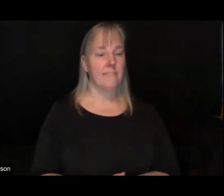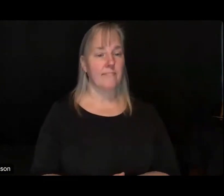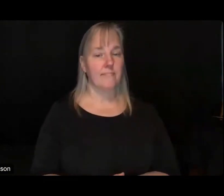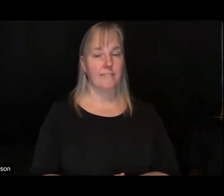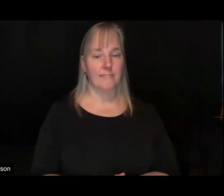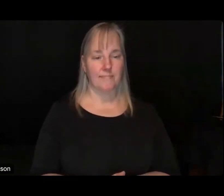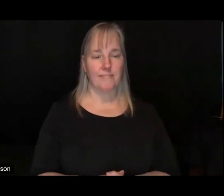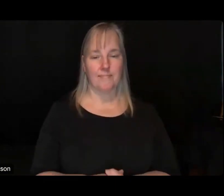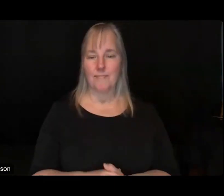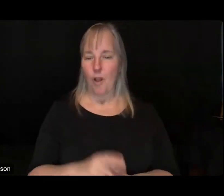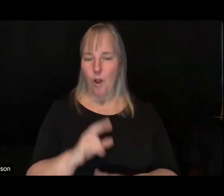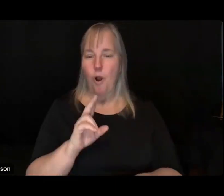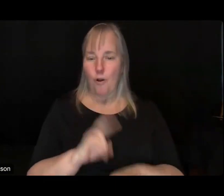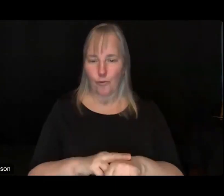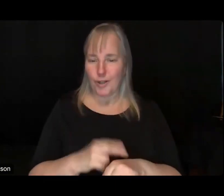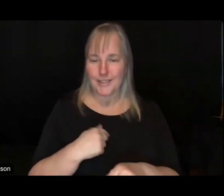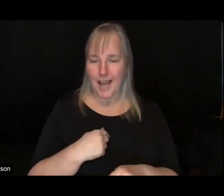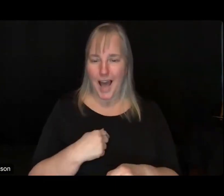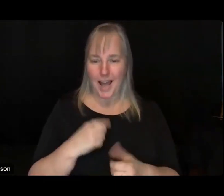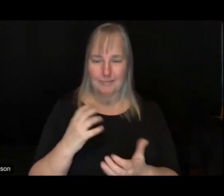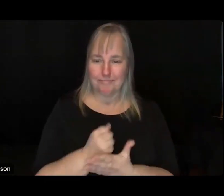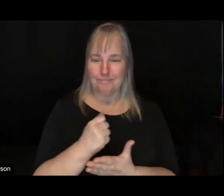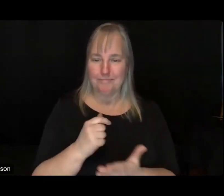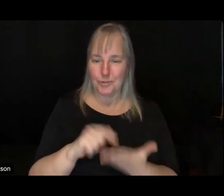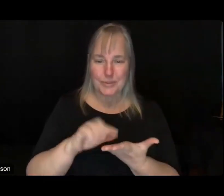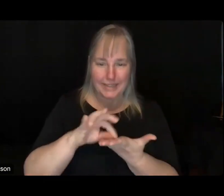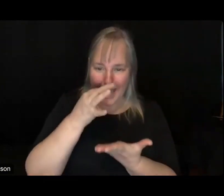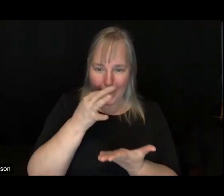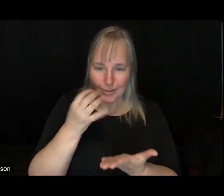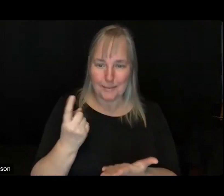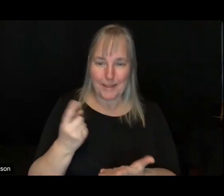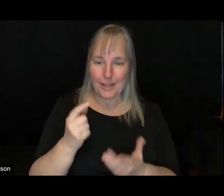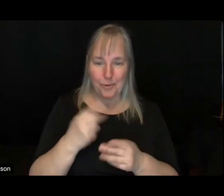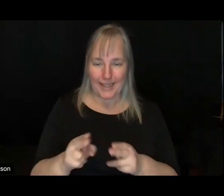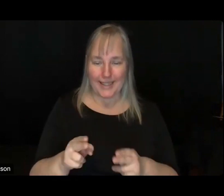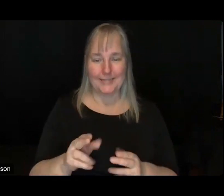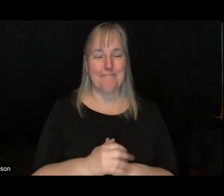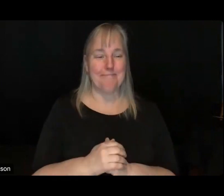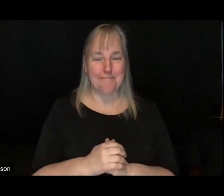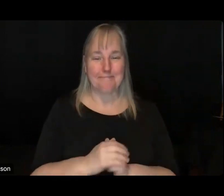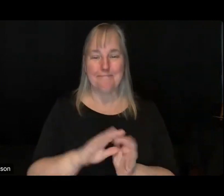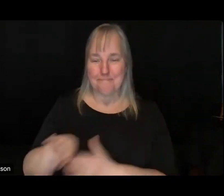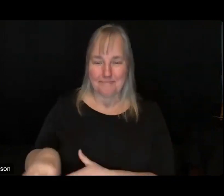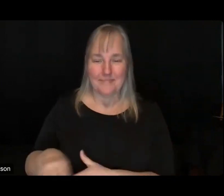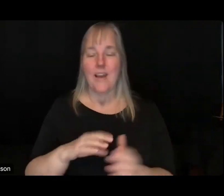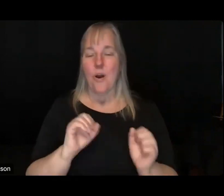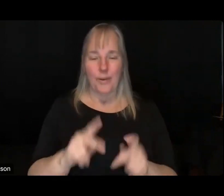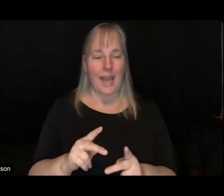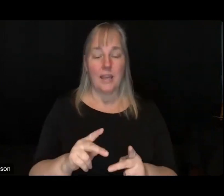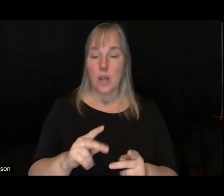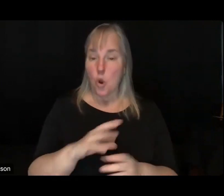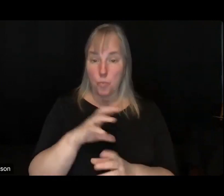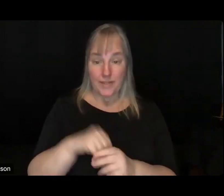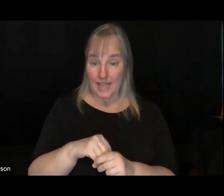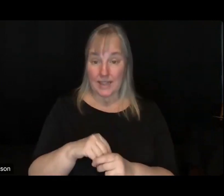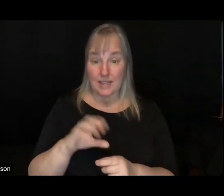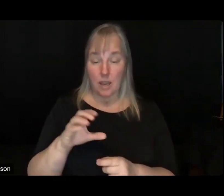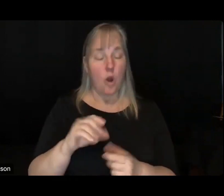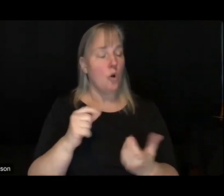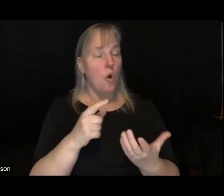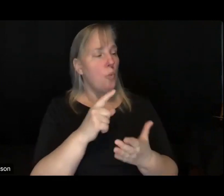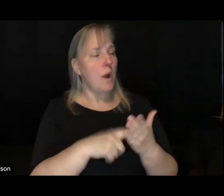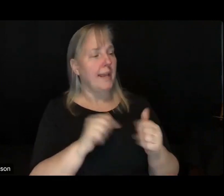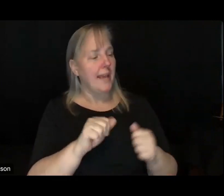Of course, I took that moment to snack on something real quickly. Hold on. So it's just like, what can the county or EDA be doing,